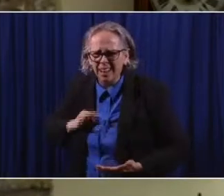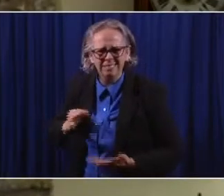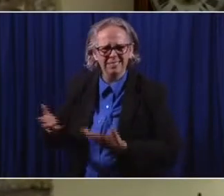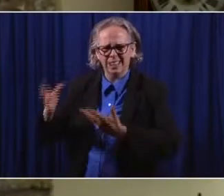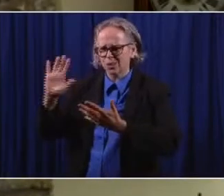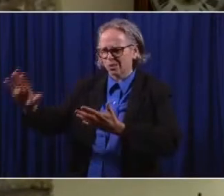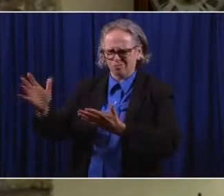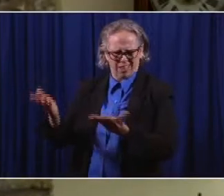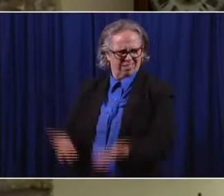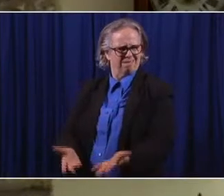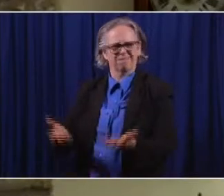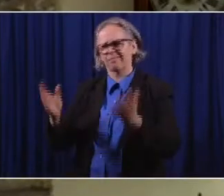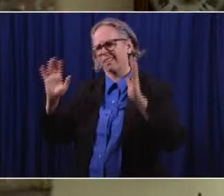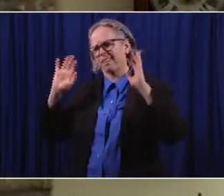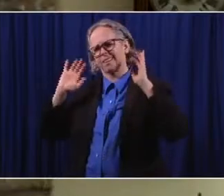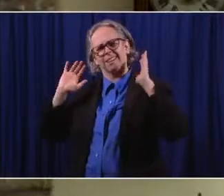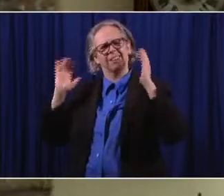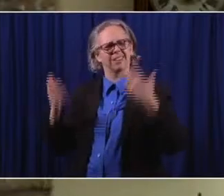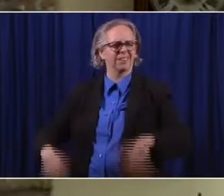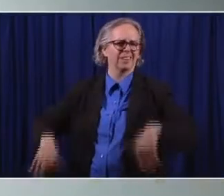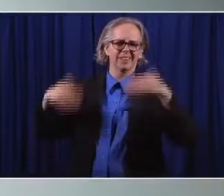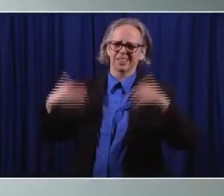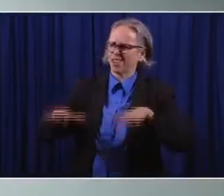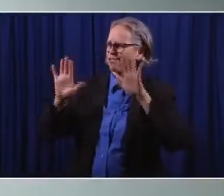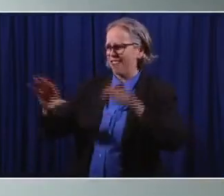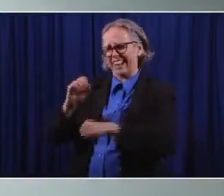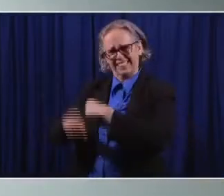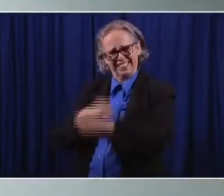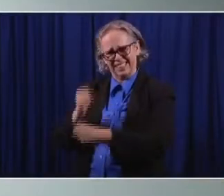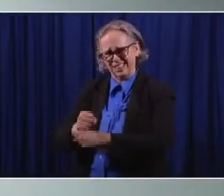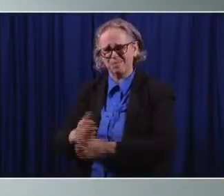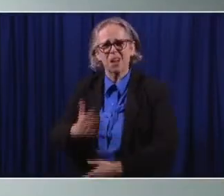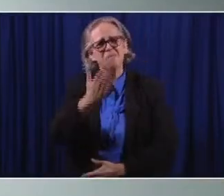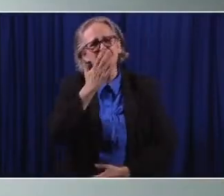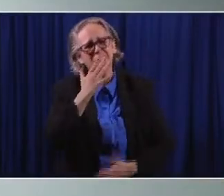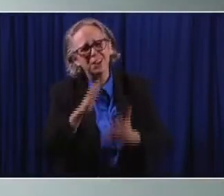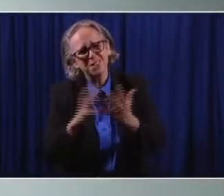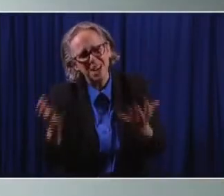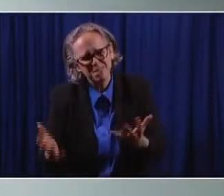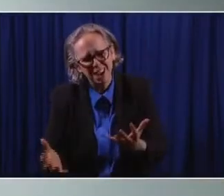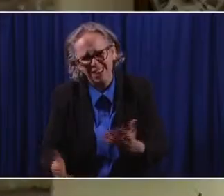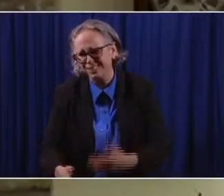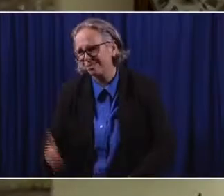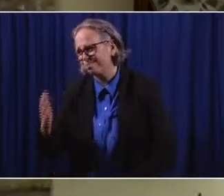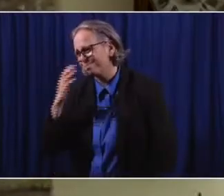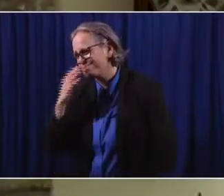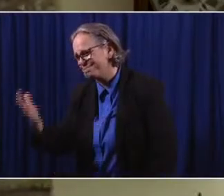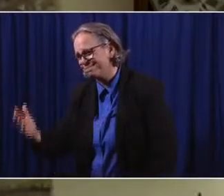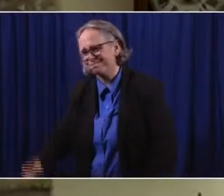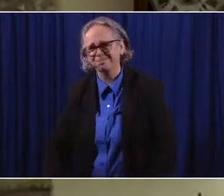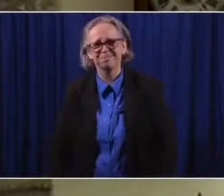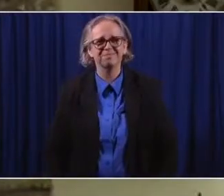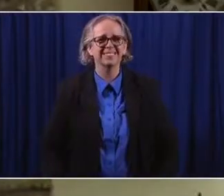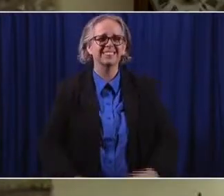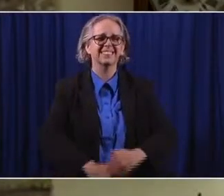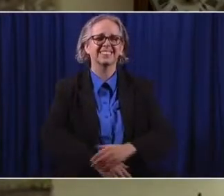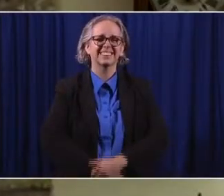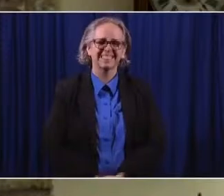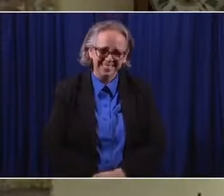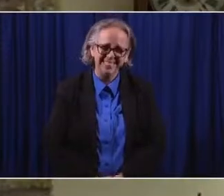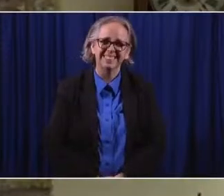Barberton, and we wish you a great year. Thank you very much, Governor. We appreciate it. Thank you very much.